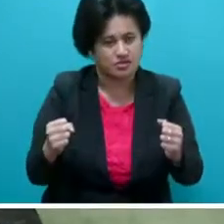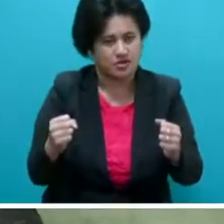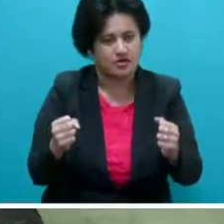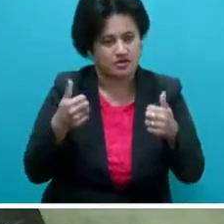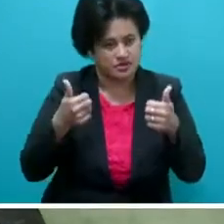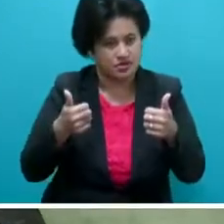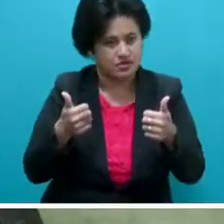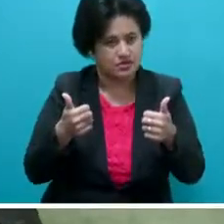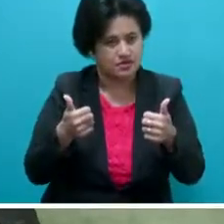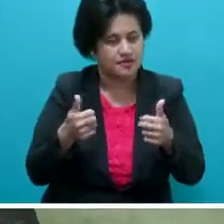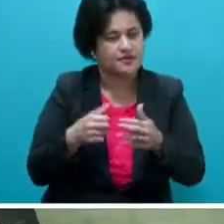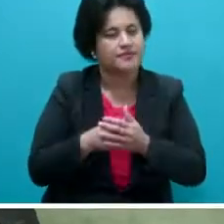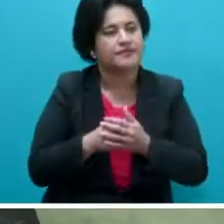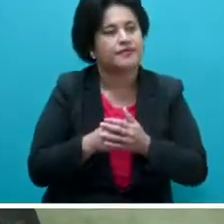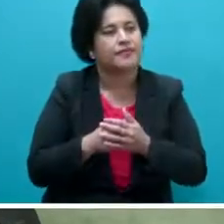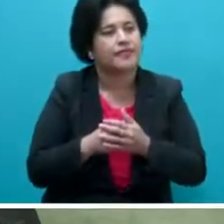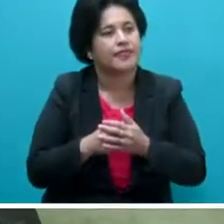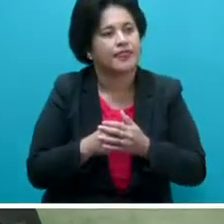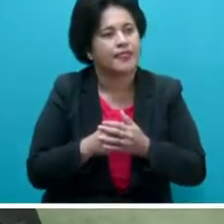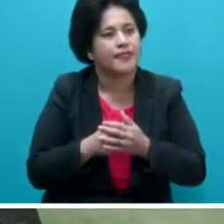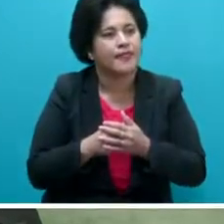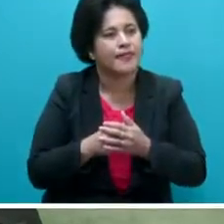say... You